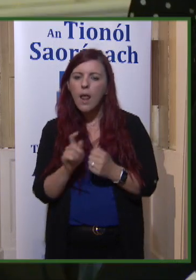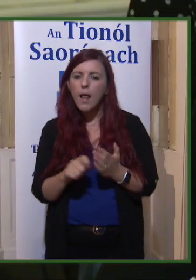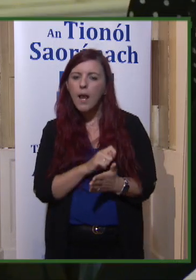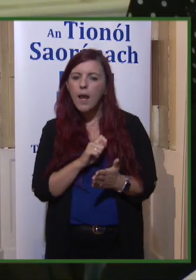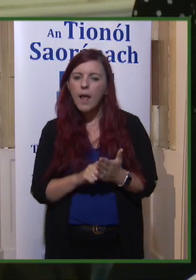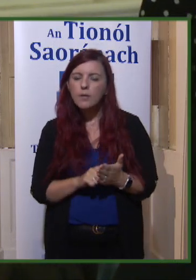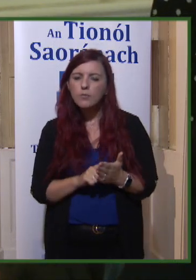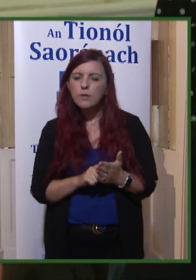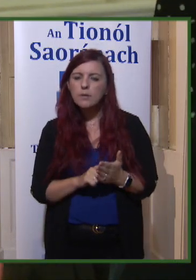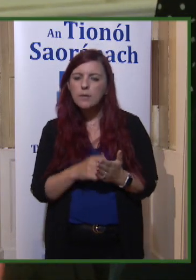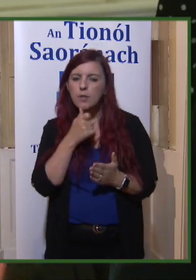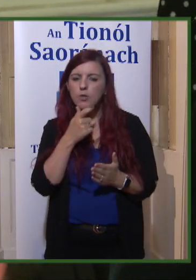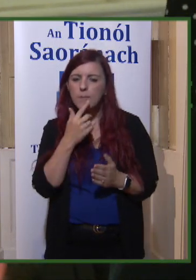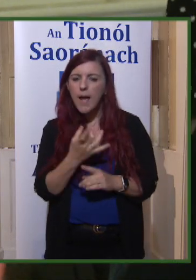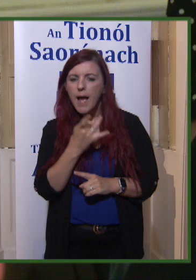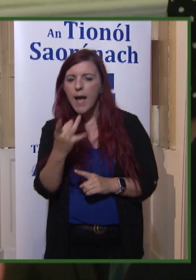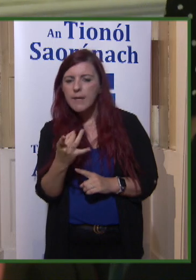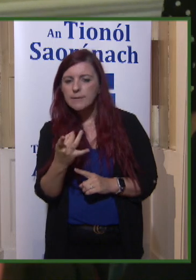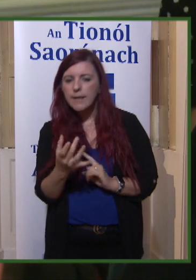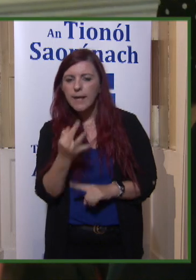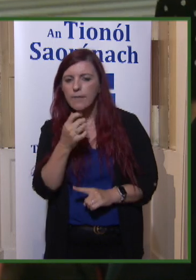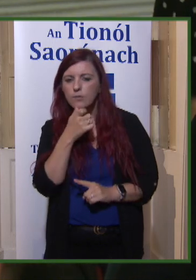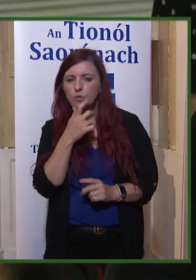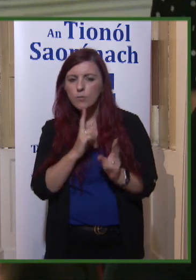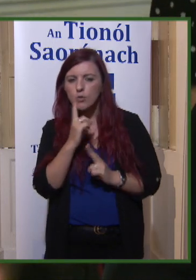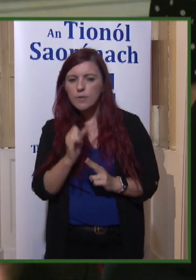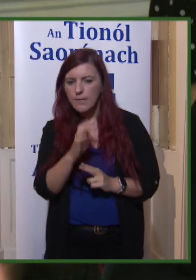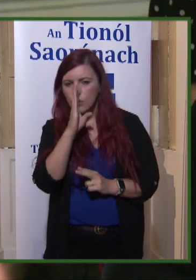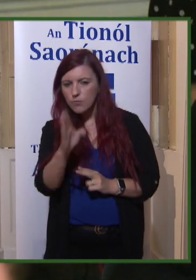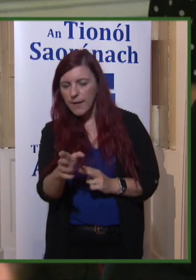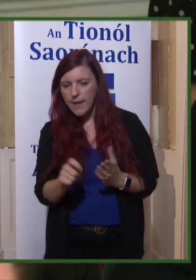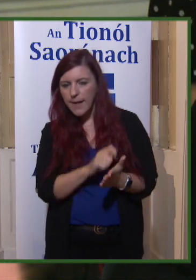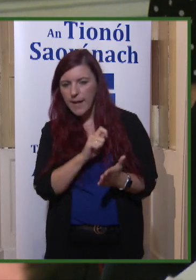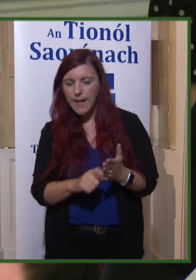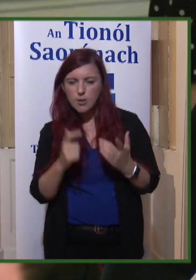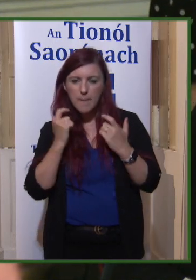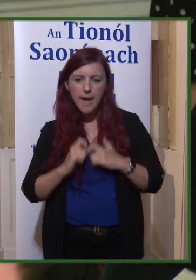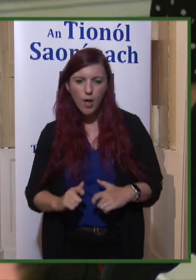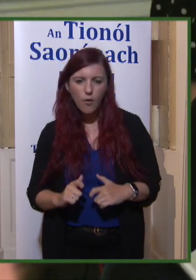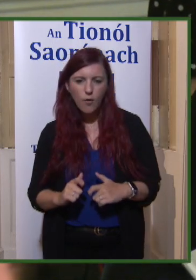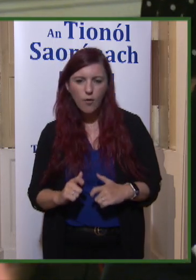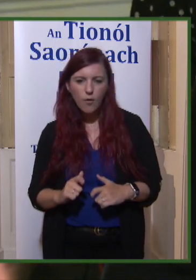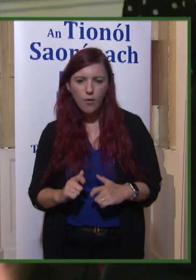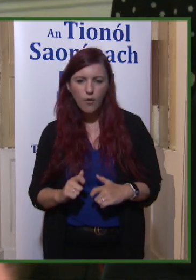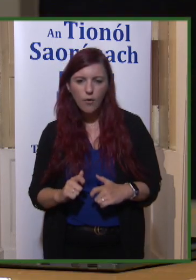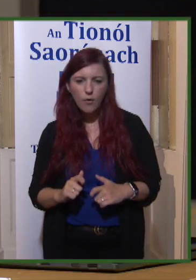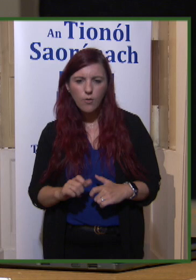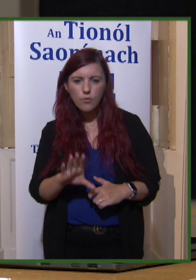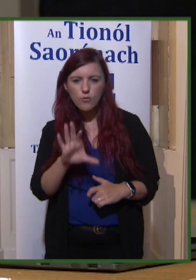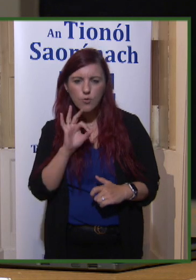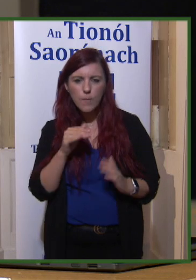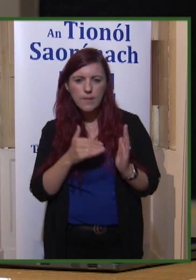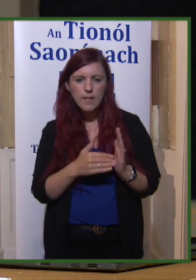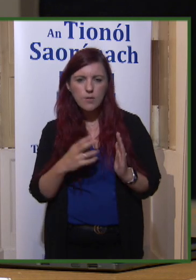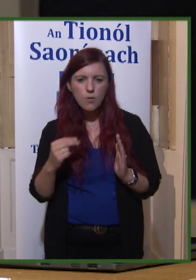electorate of Dublin as to whether or not Dublin should have a directly elected mayor. Choose yes or no. Okay, so that's a bit quick